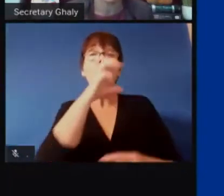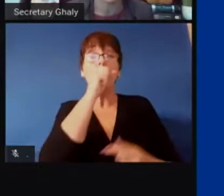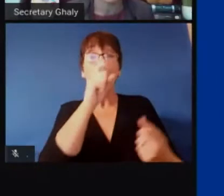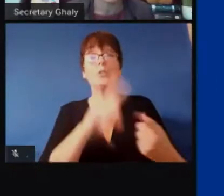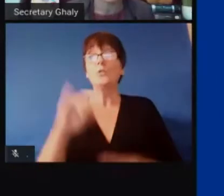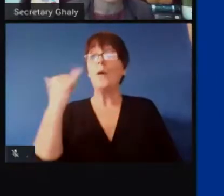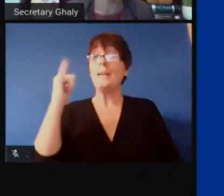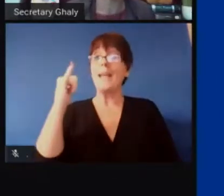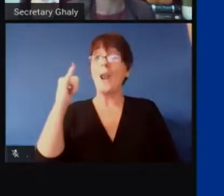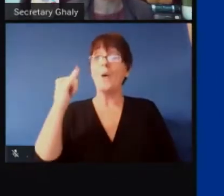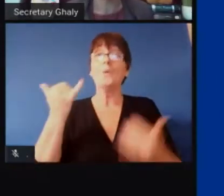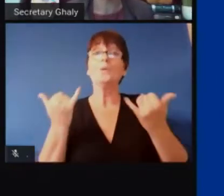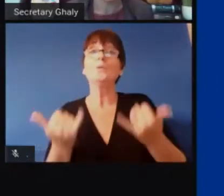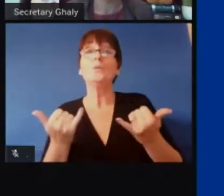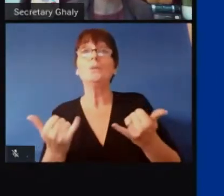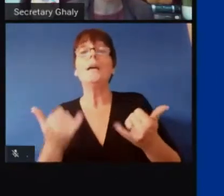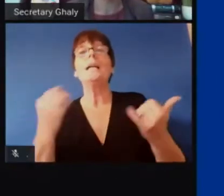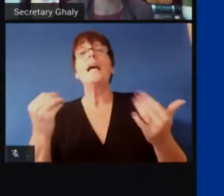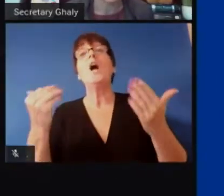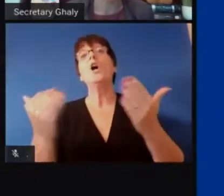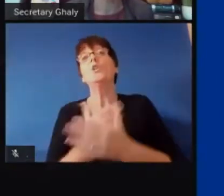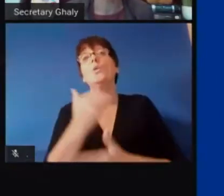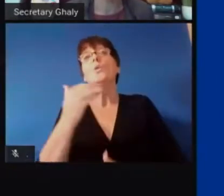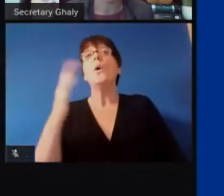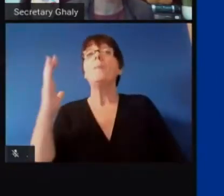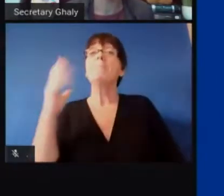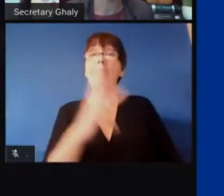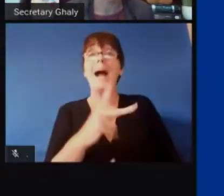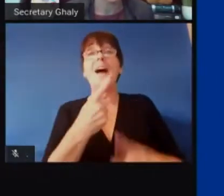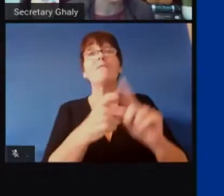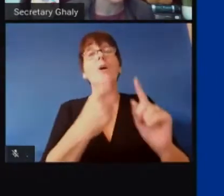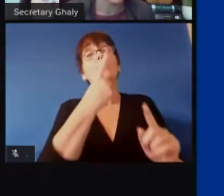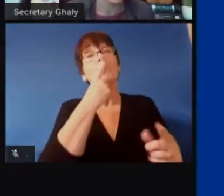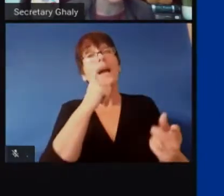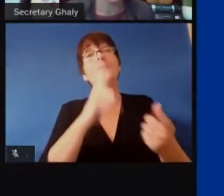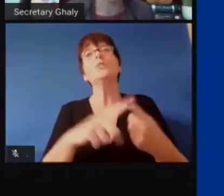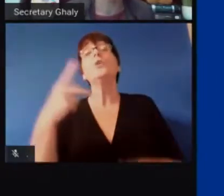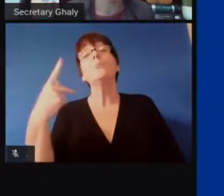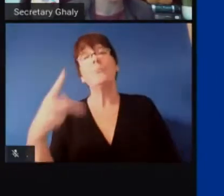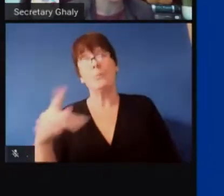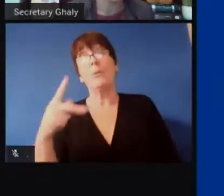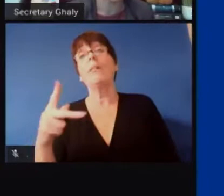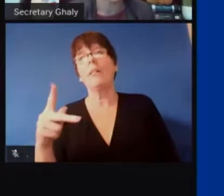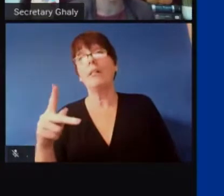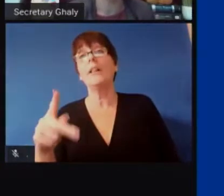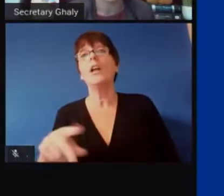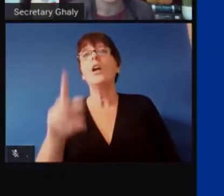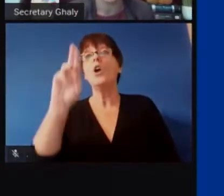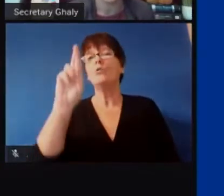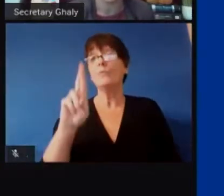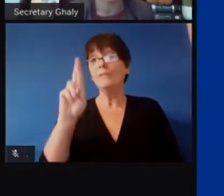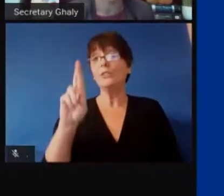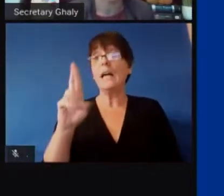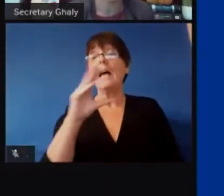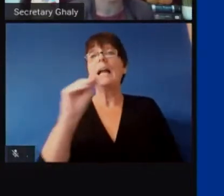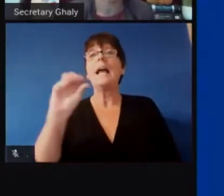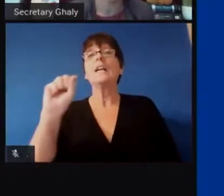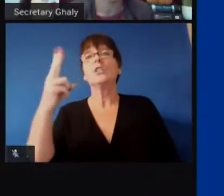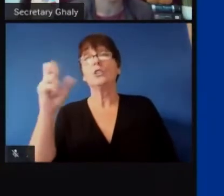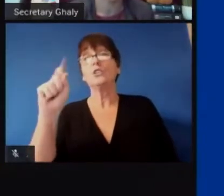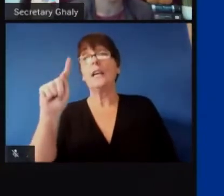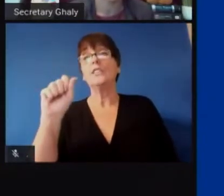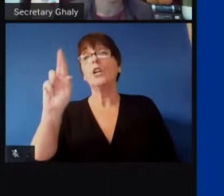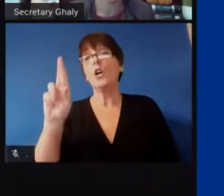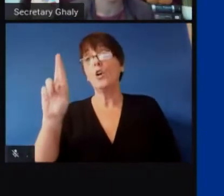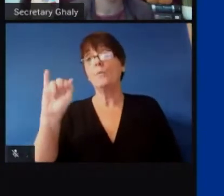today. And then there are two counties moving back from red to purple today. So that is Riverside and Shasta.